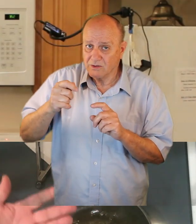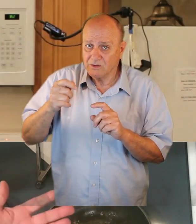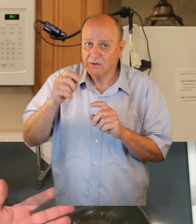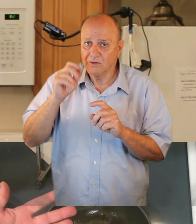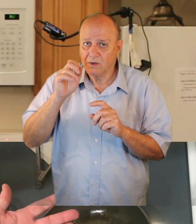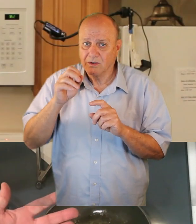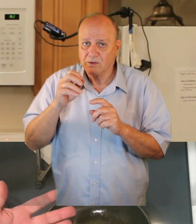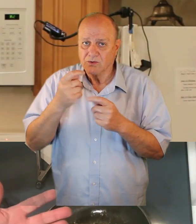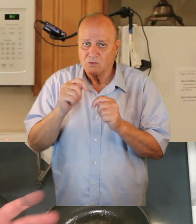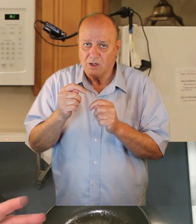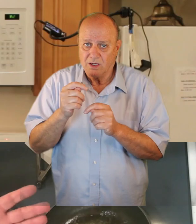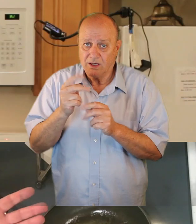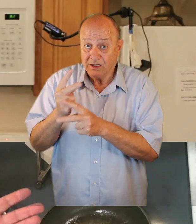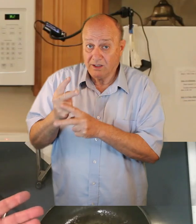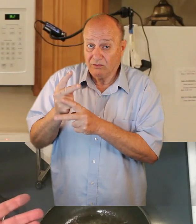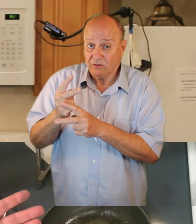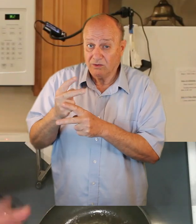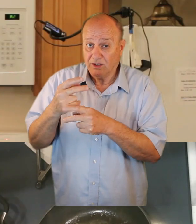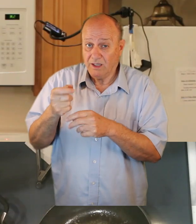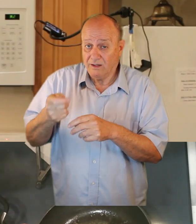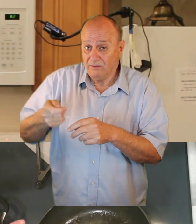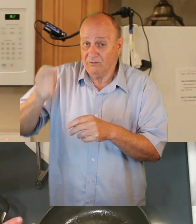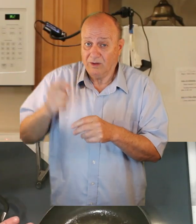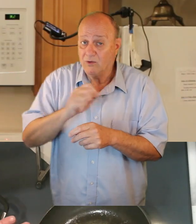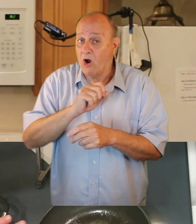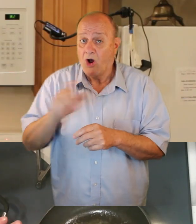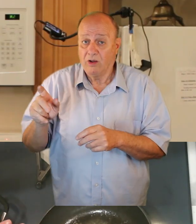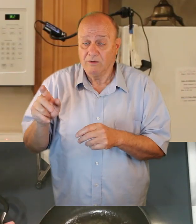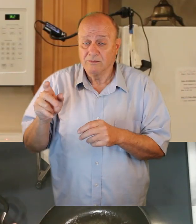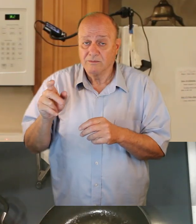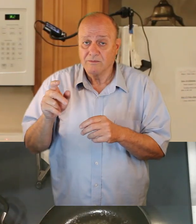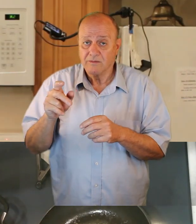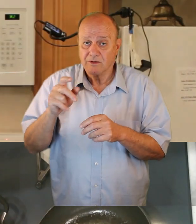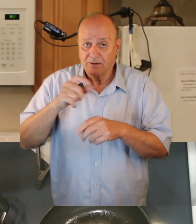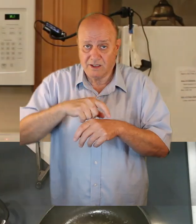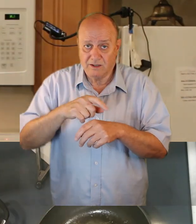very careful in trying to make sure that I flip all of them over when I add the spice.